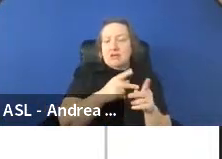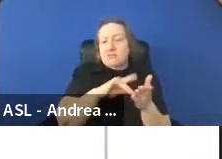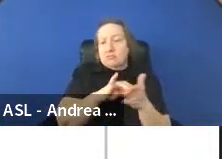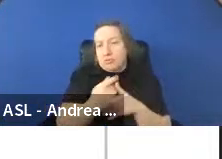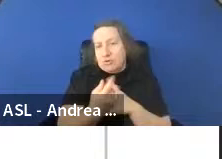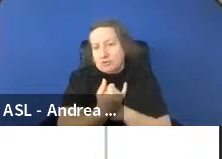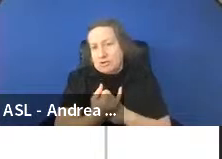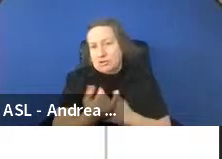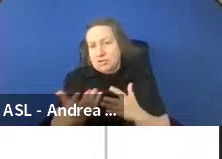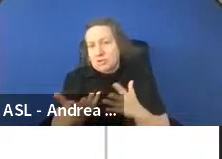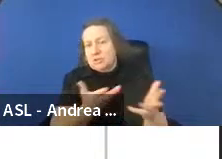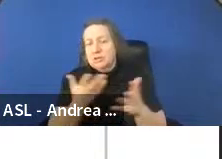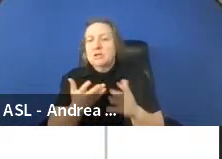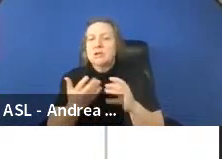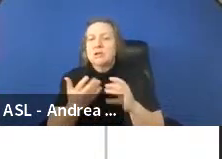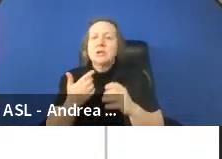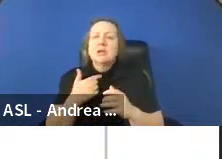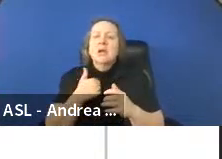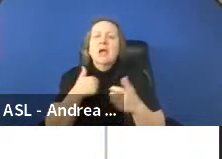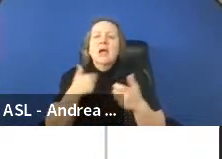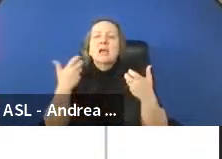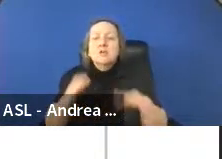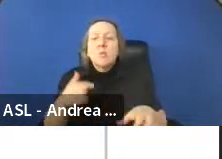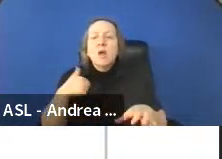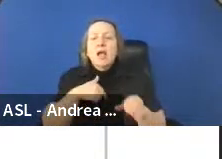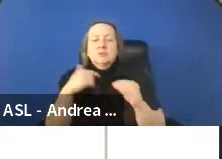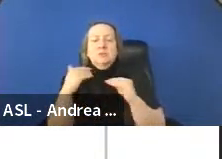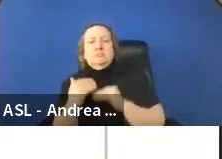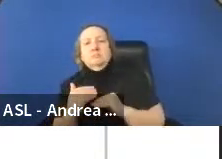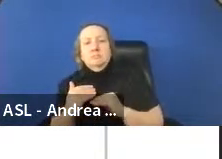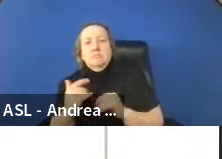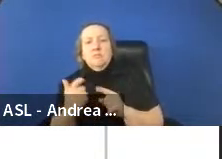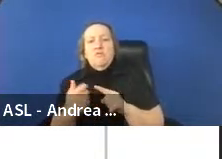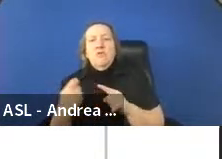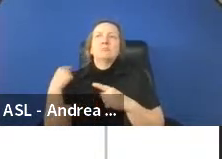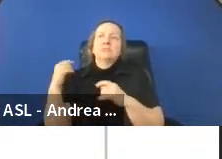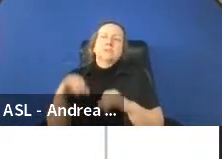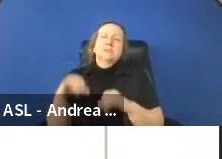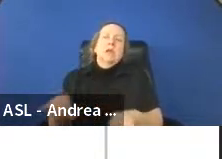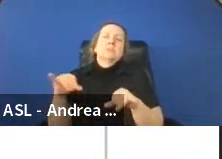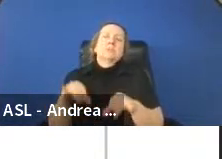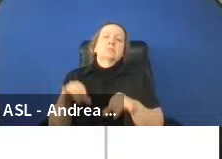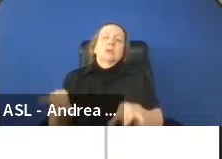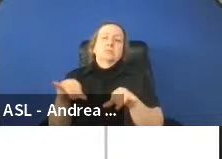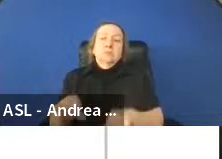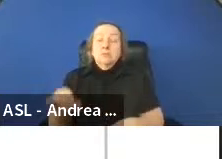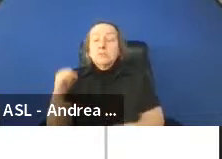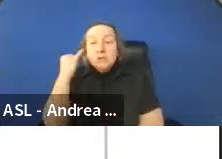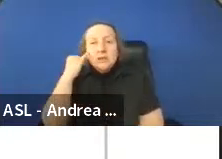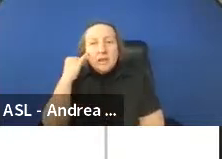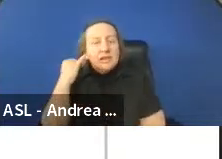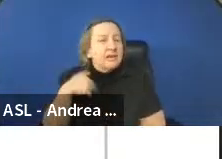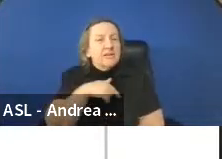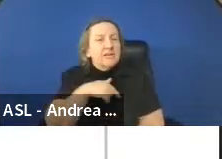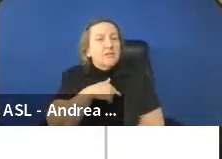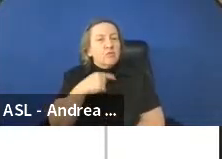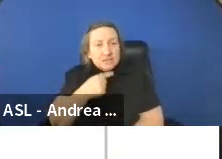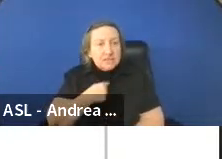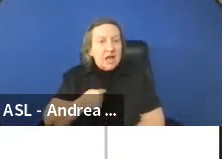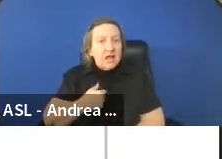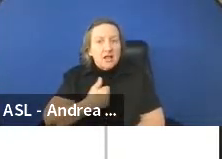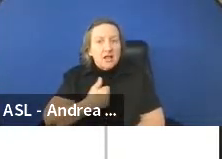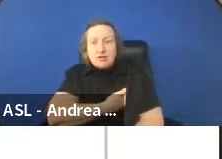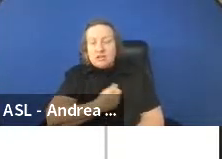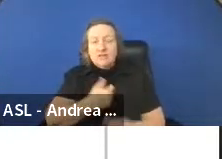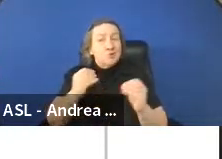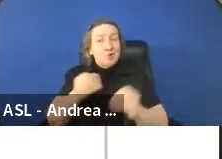so I just don't want us to be limited by what we've always done. And if we tell ourselves we have no power to